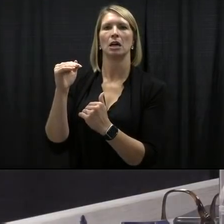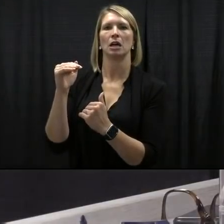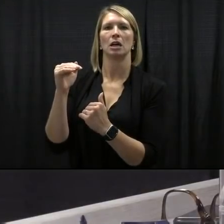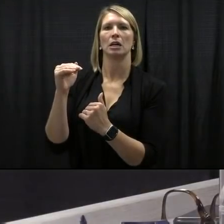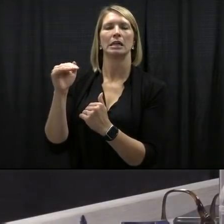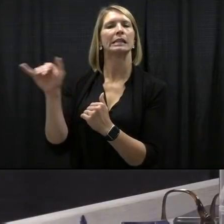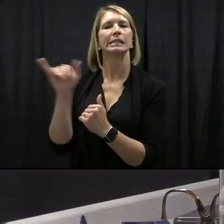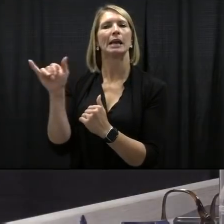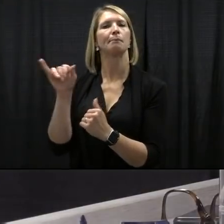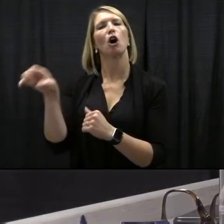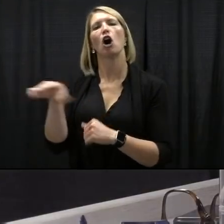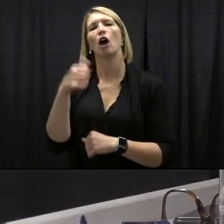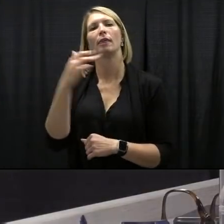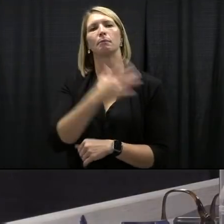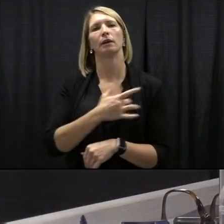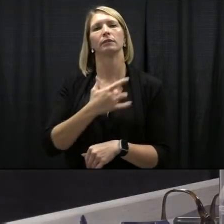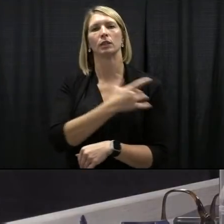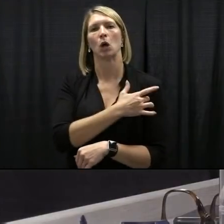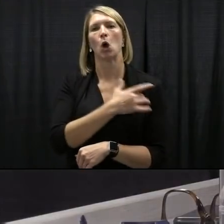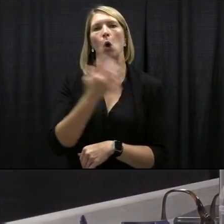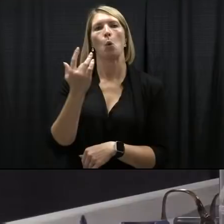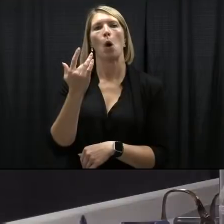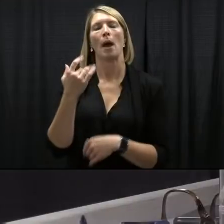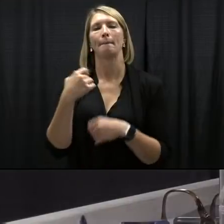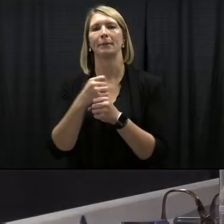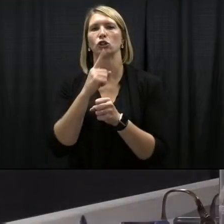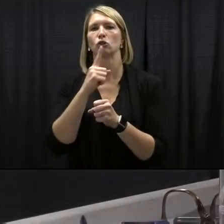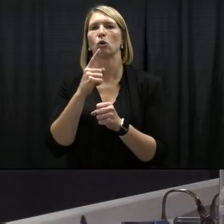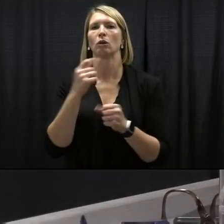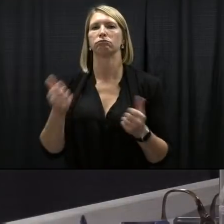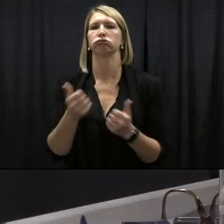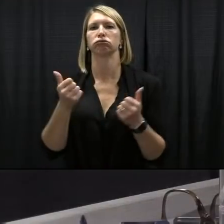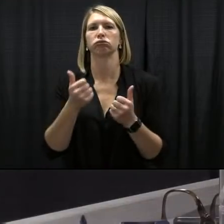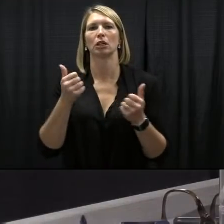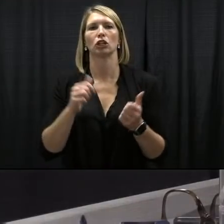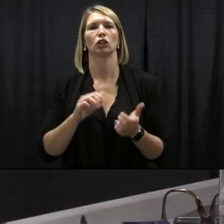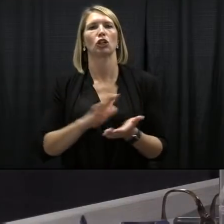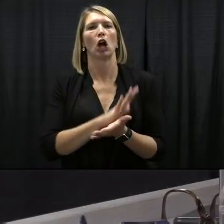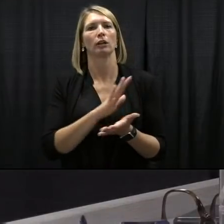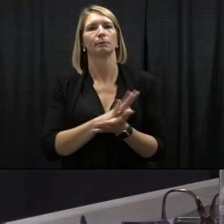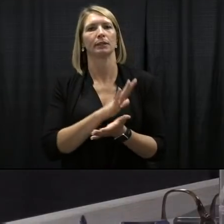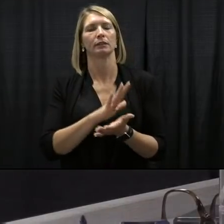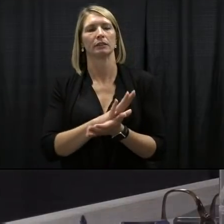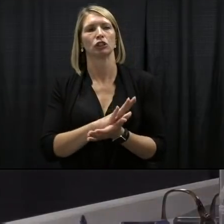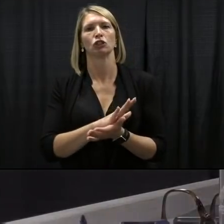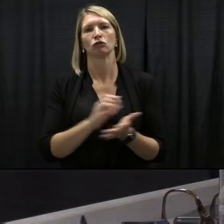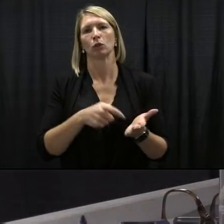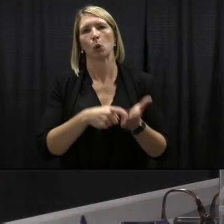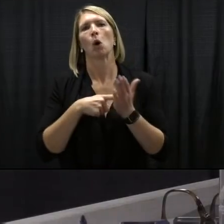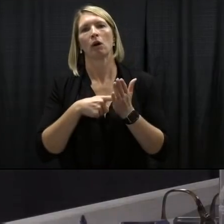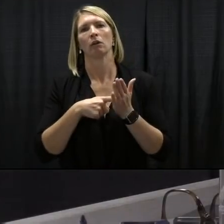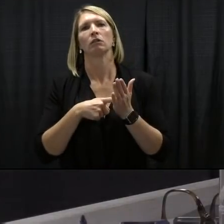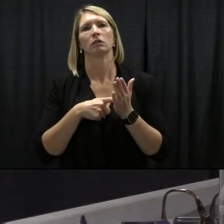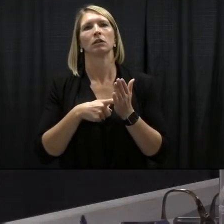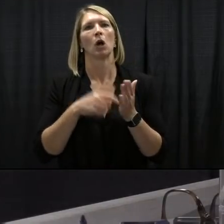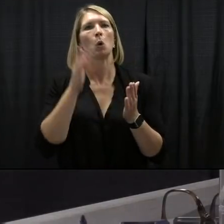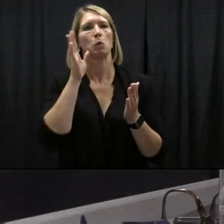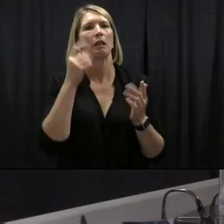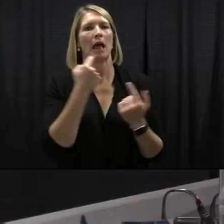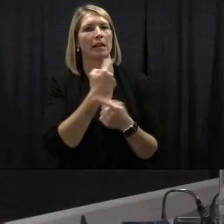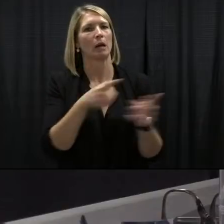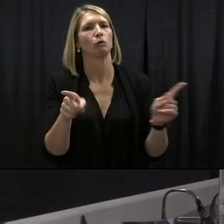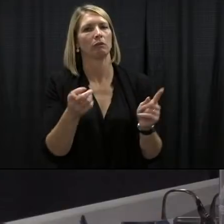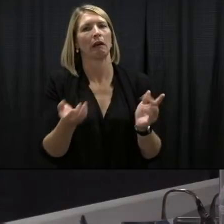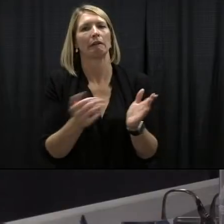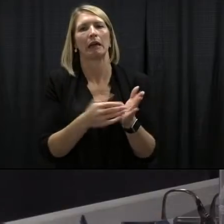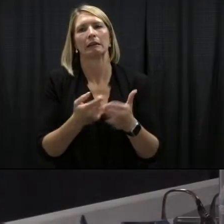have the documents that they need, and as well time for them to reach out with any questions. So we'll announce all that next week.